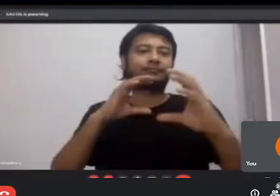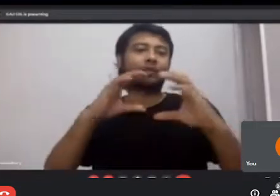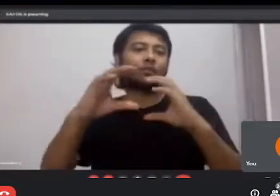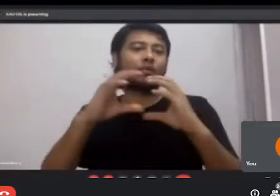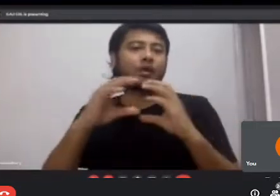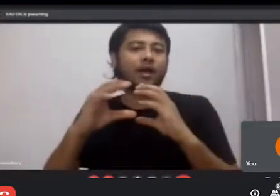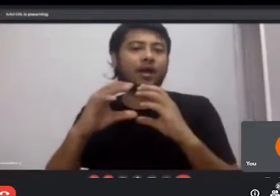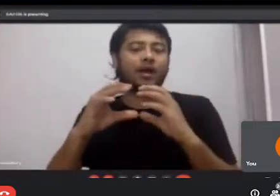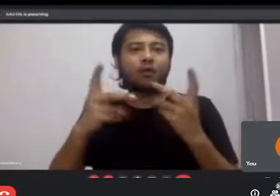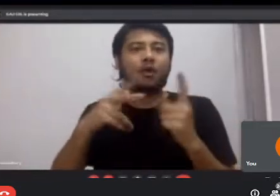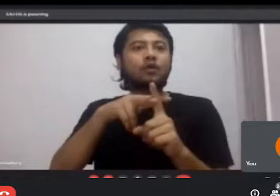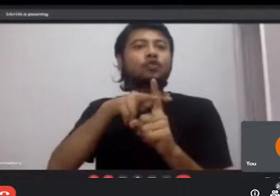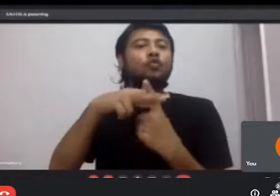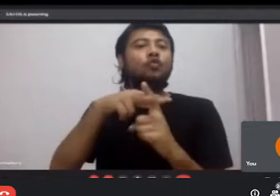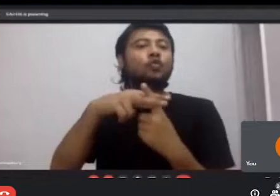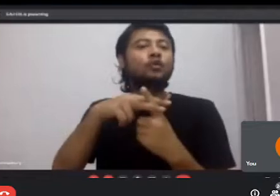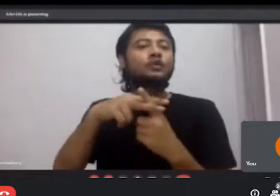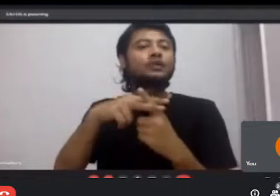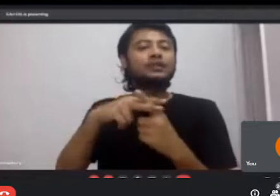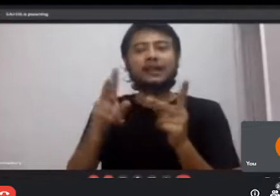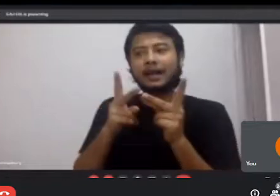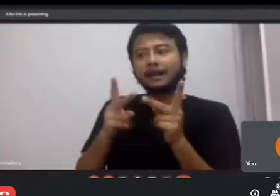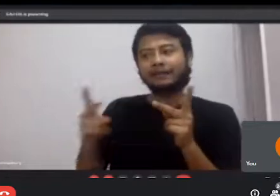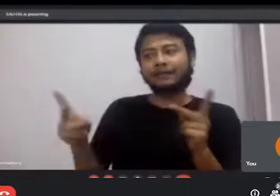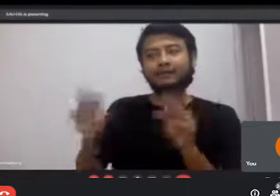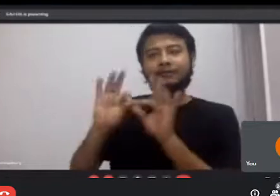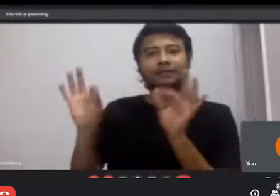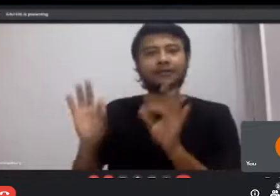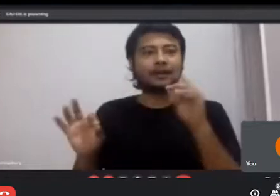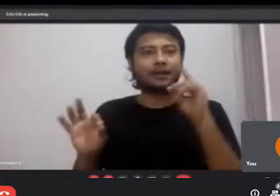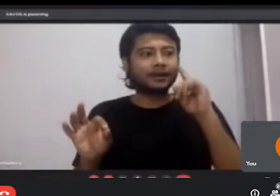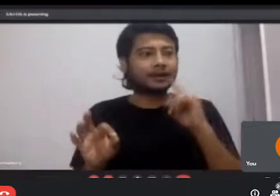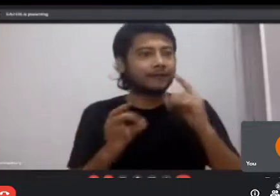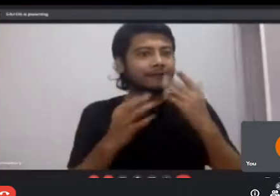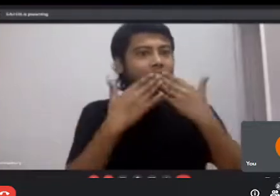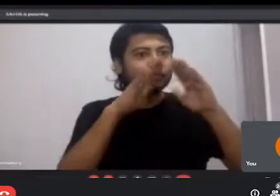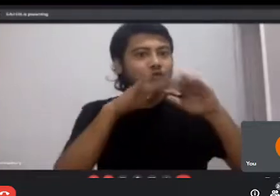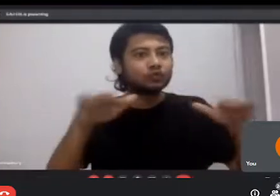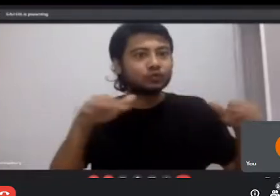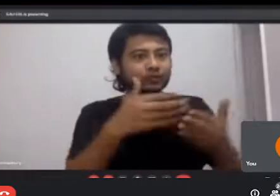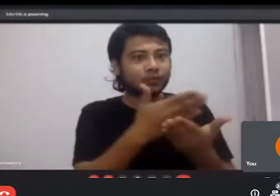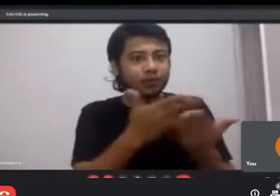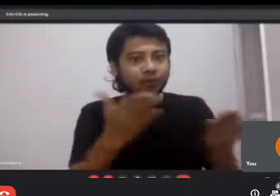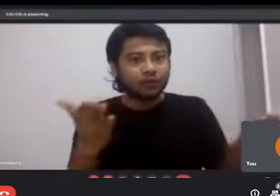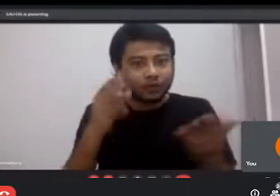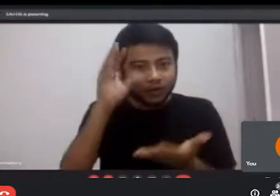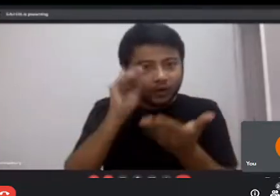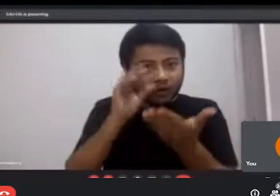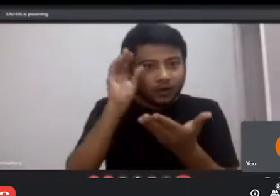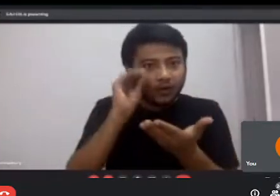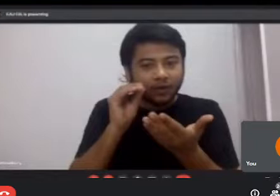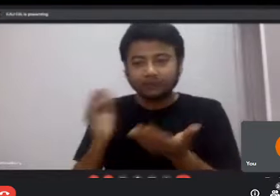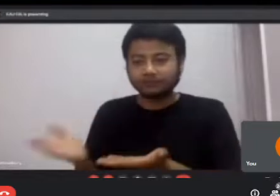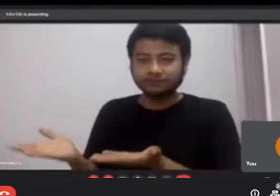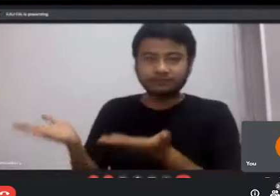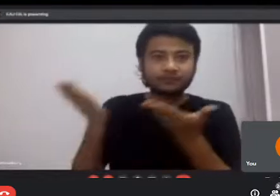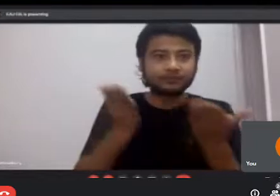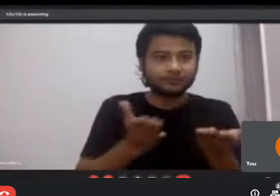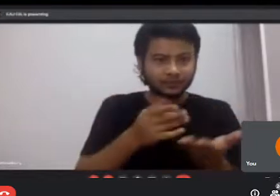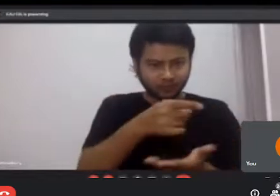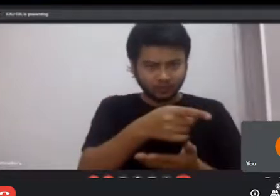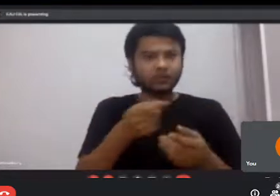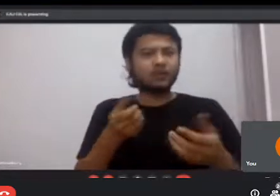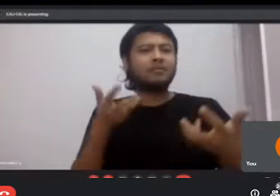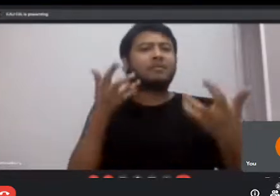deaf learners to develop in a more integrated and holistic way. This has been the aim of our